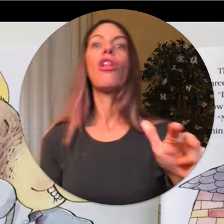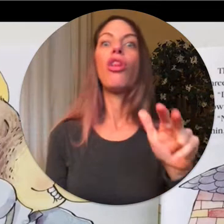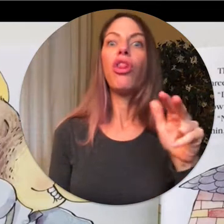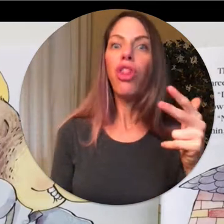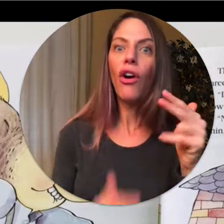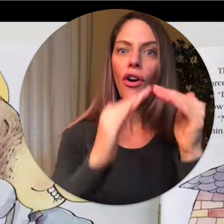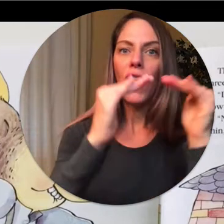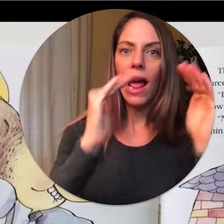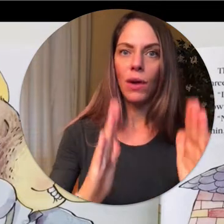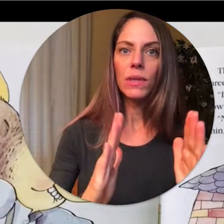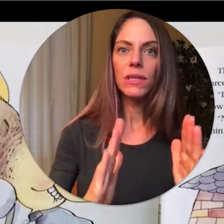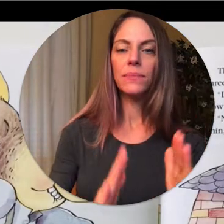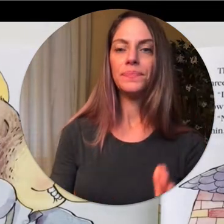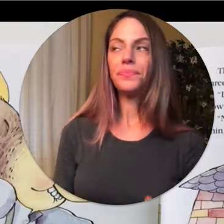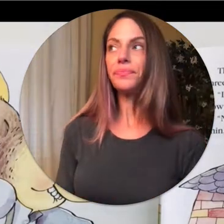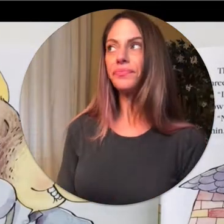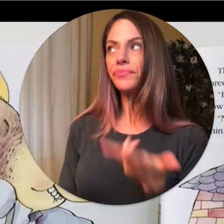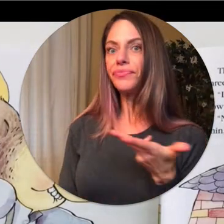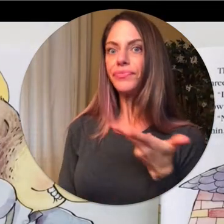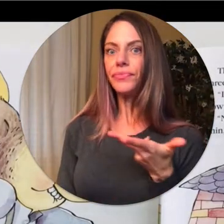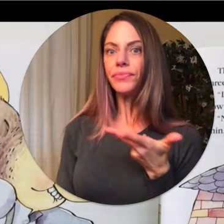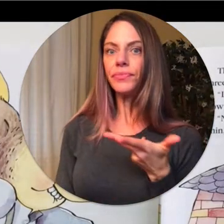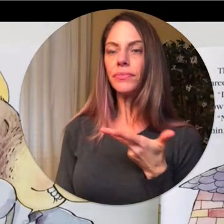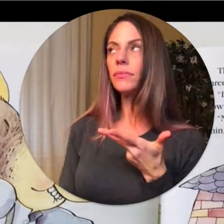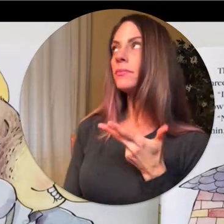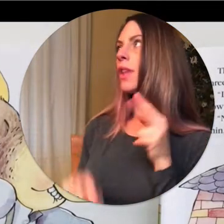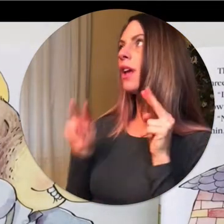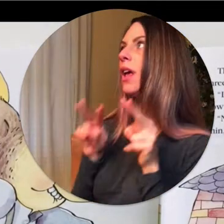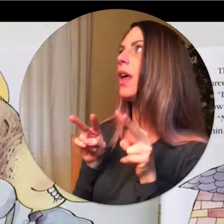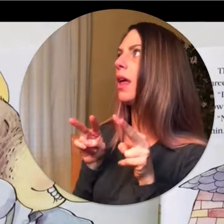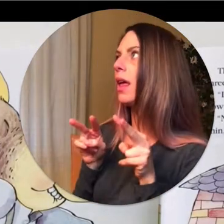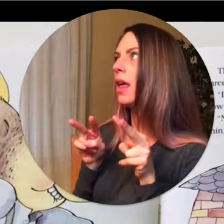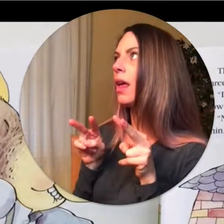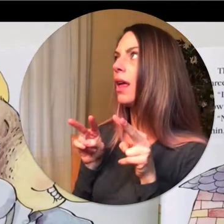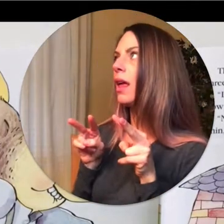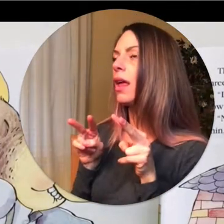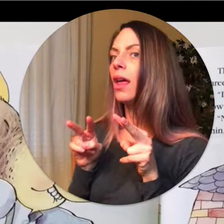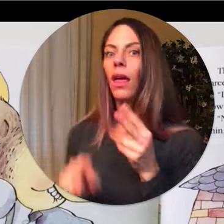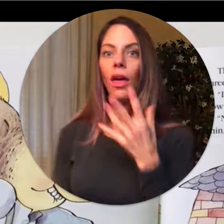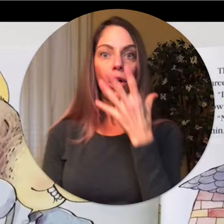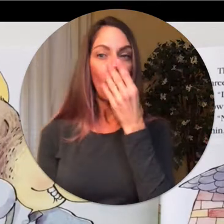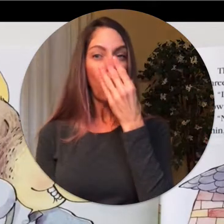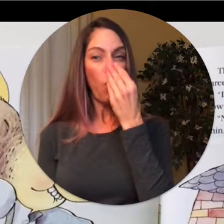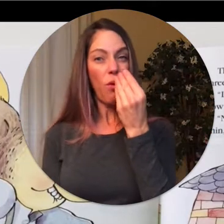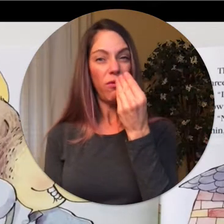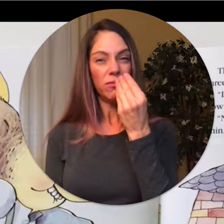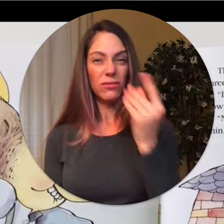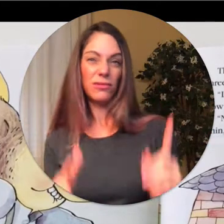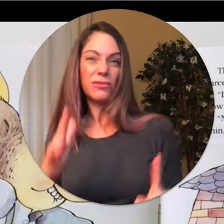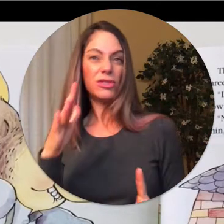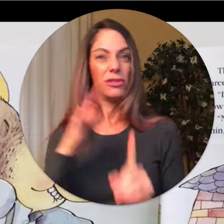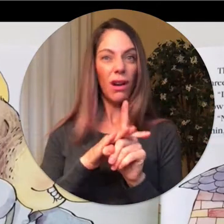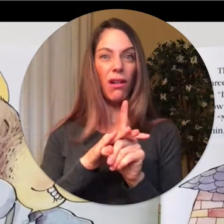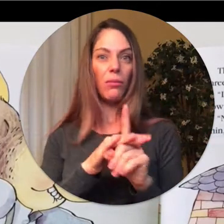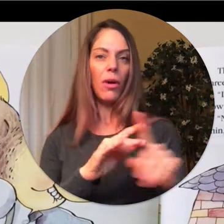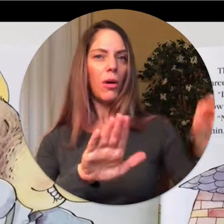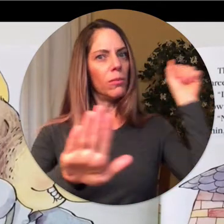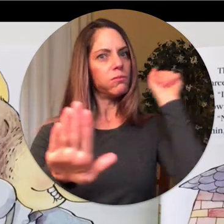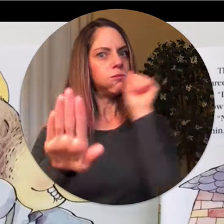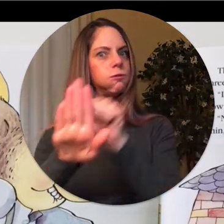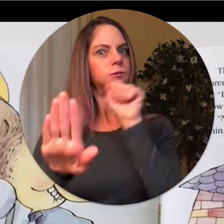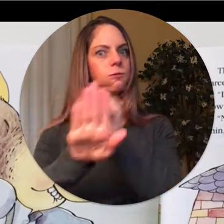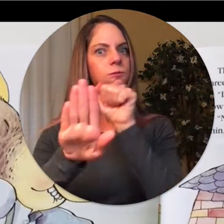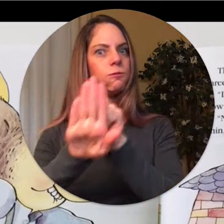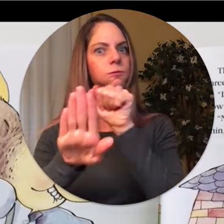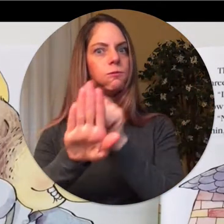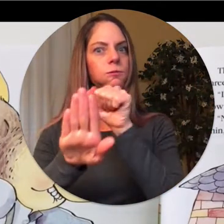wolf approached. Little pigs, let me come in," demanded the wolf. By now, he was feeling pretty sure